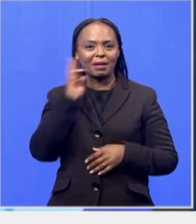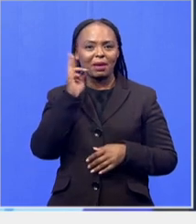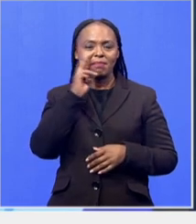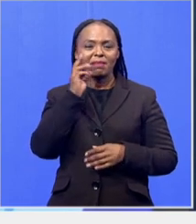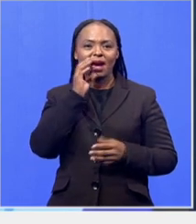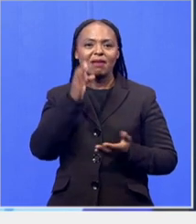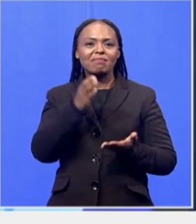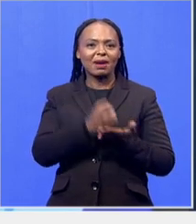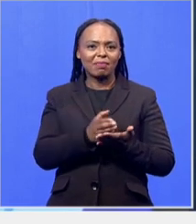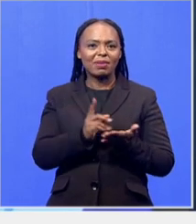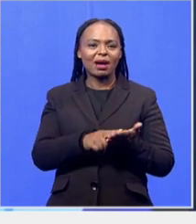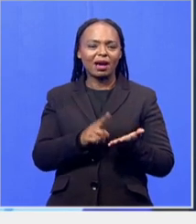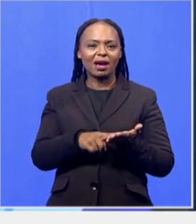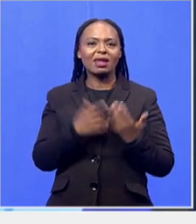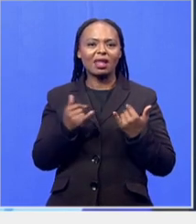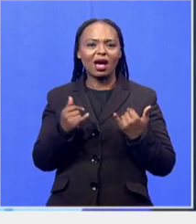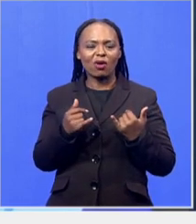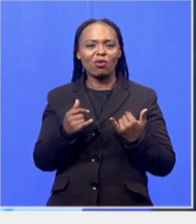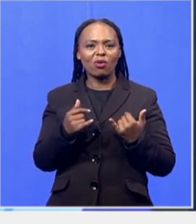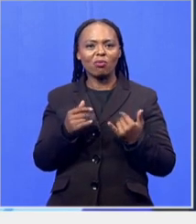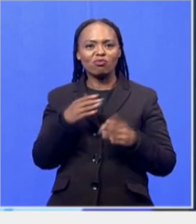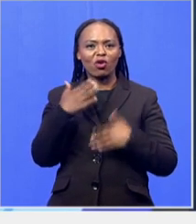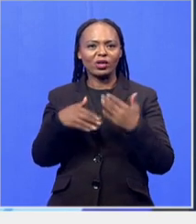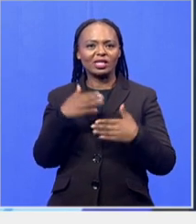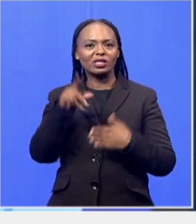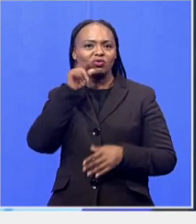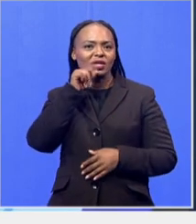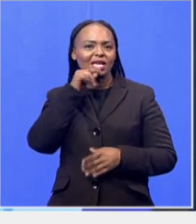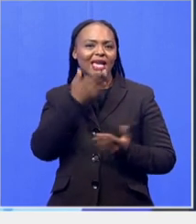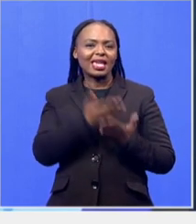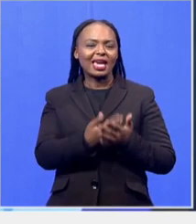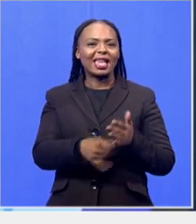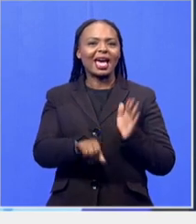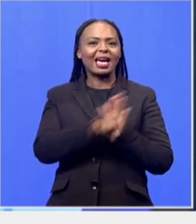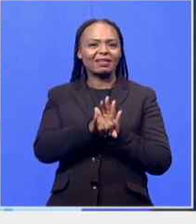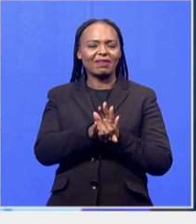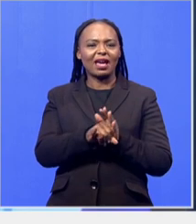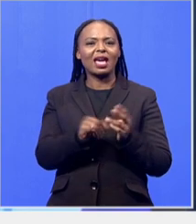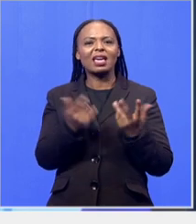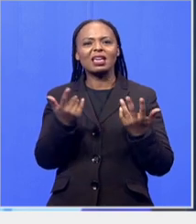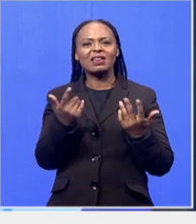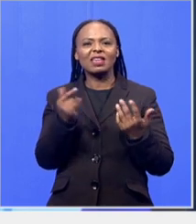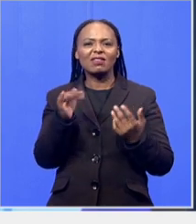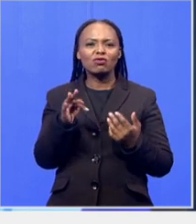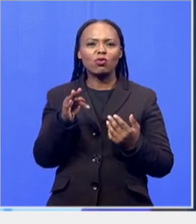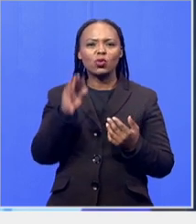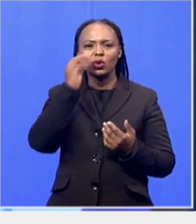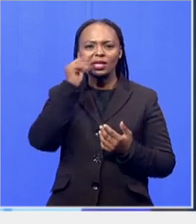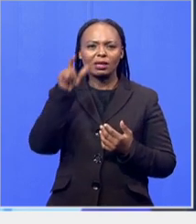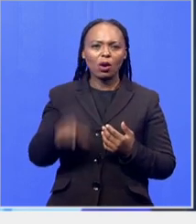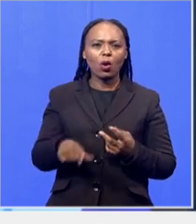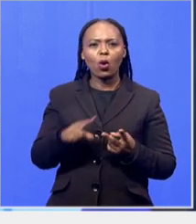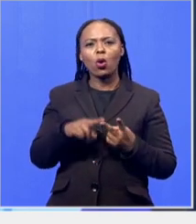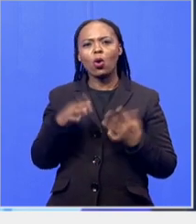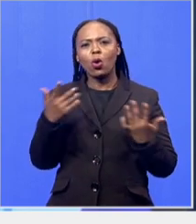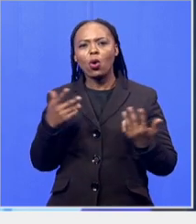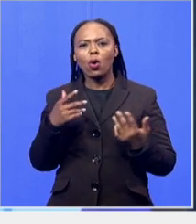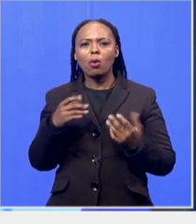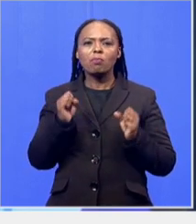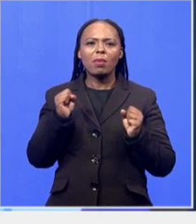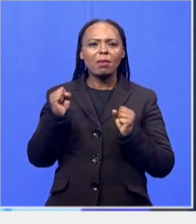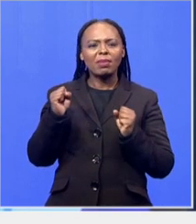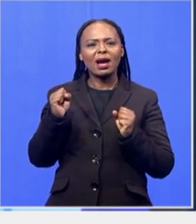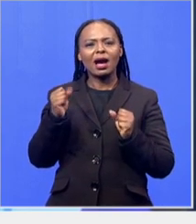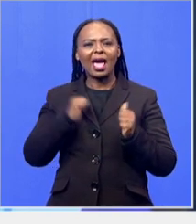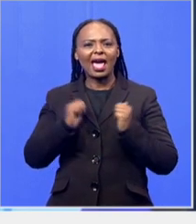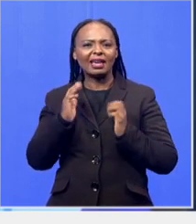processes, the Twitter would identify you in terms of if you're a journalist, if you're a media personality, if you're an actor, and all of that. There was